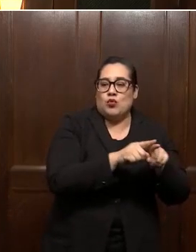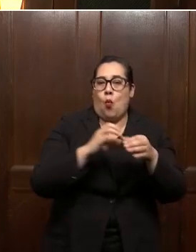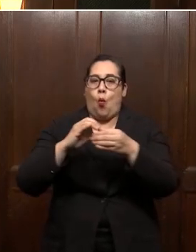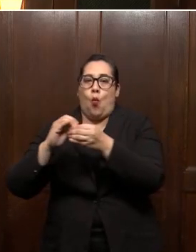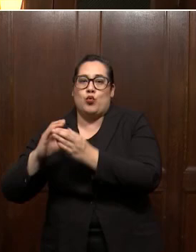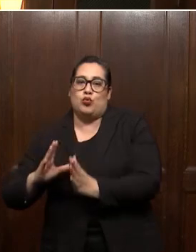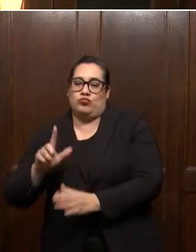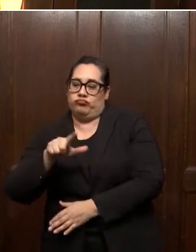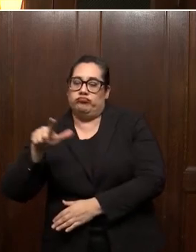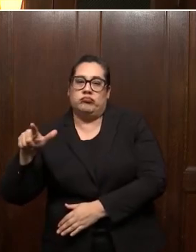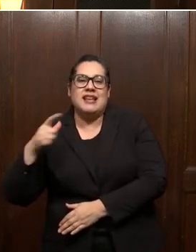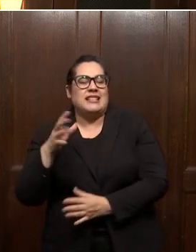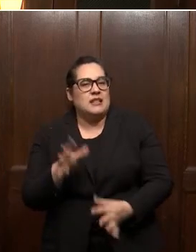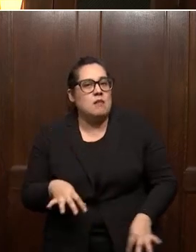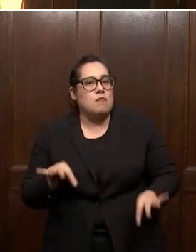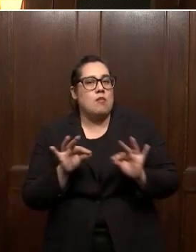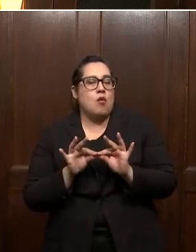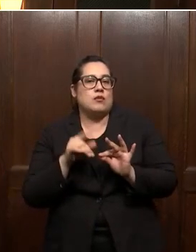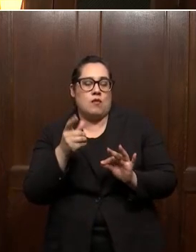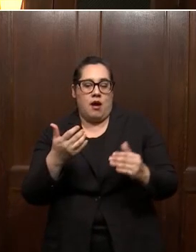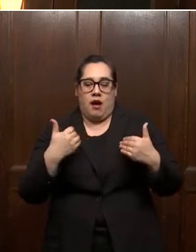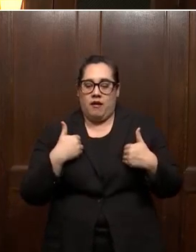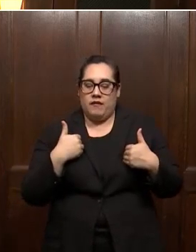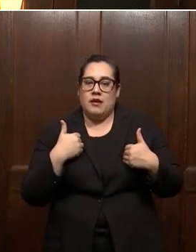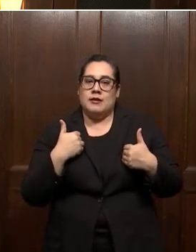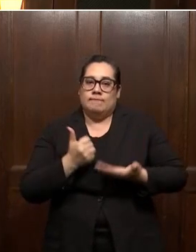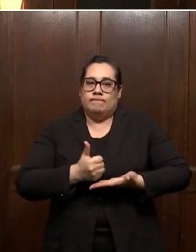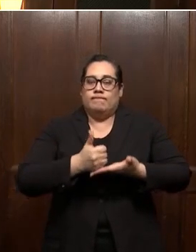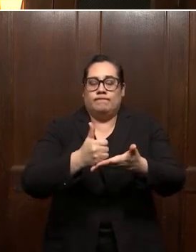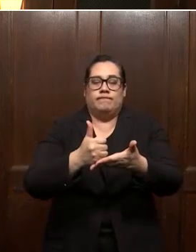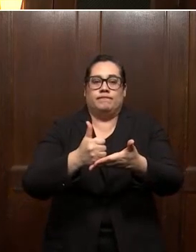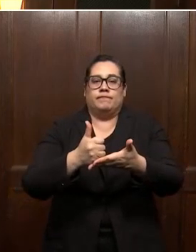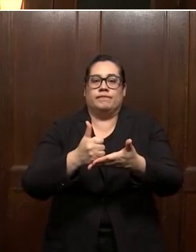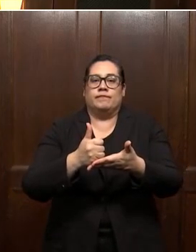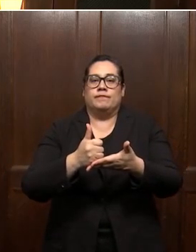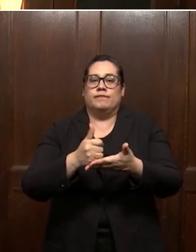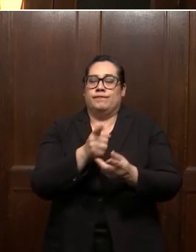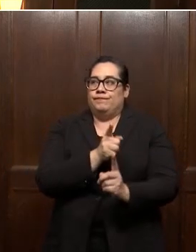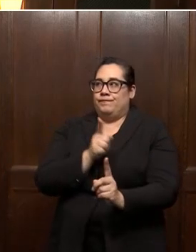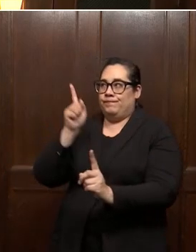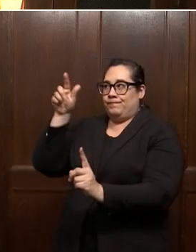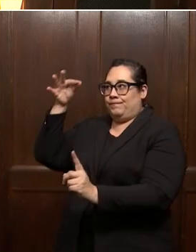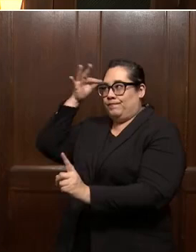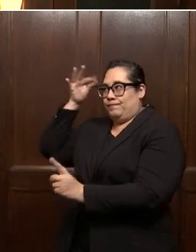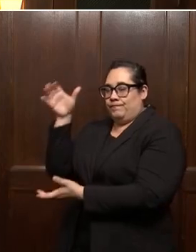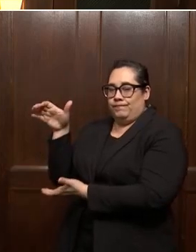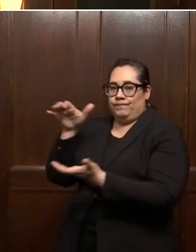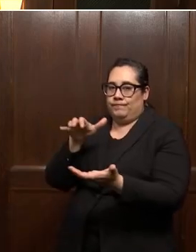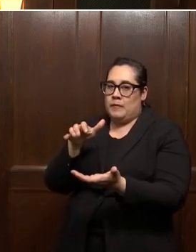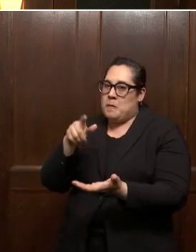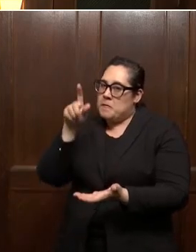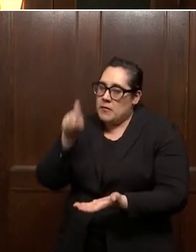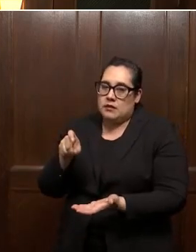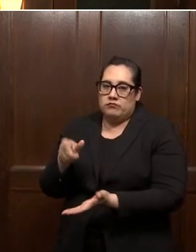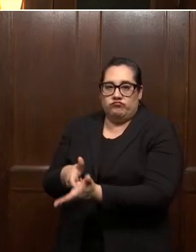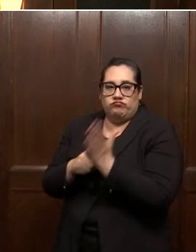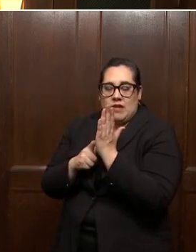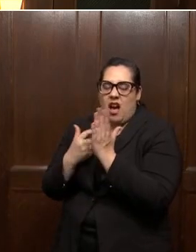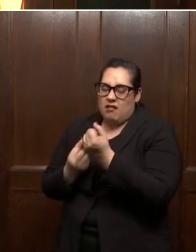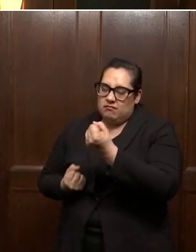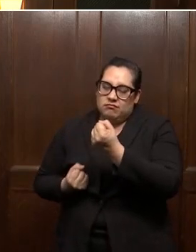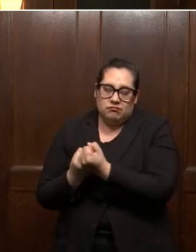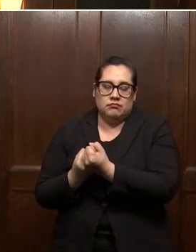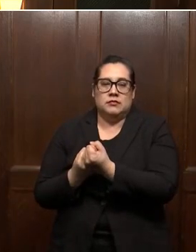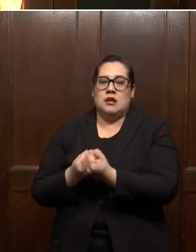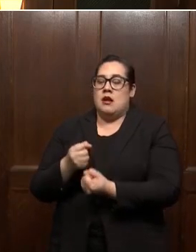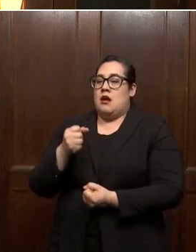dueños. Es importante tener asistencia fiscal del gobierno federal y yo apoyo